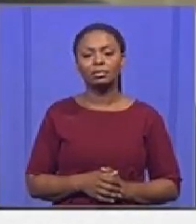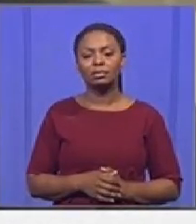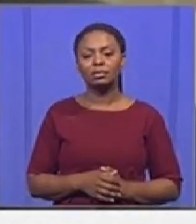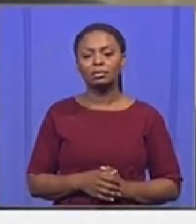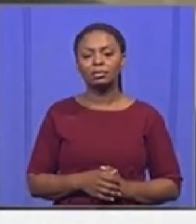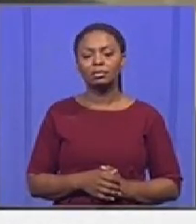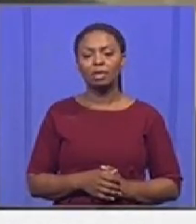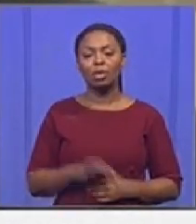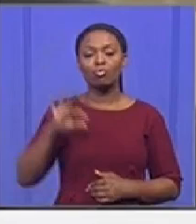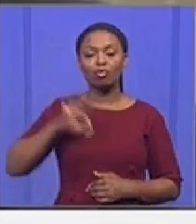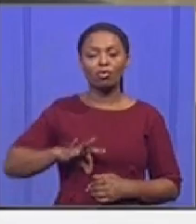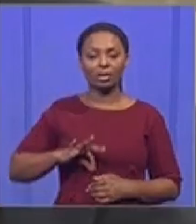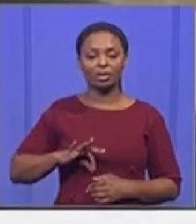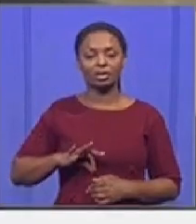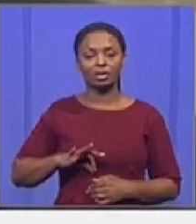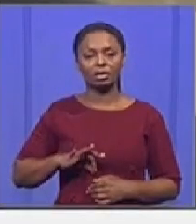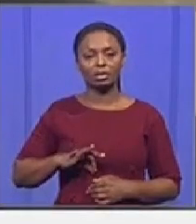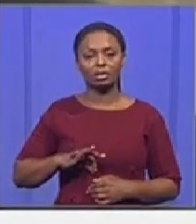profit